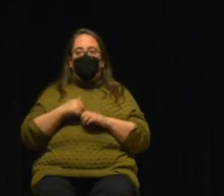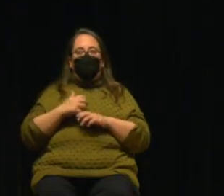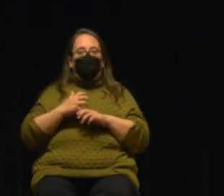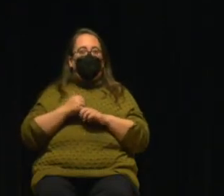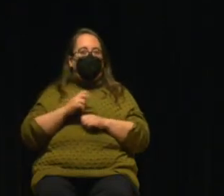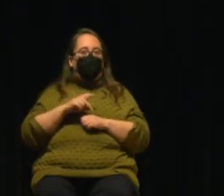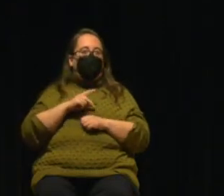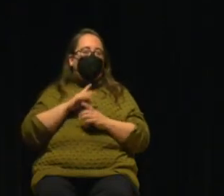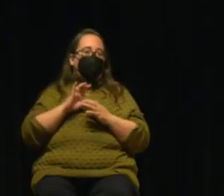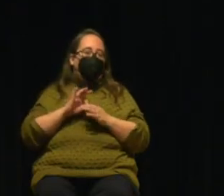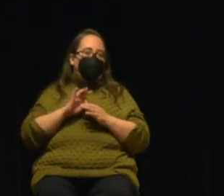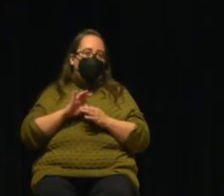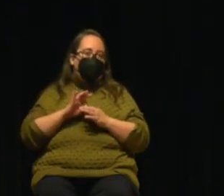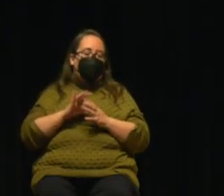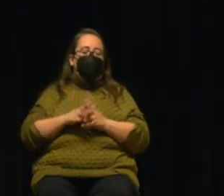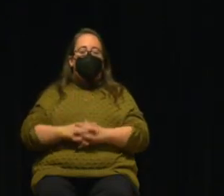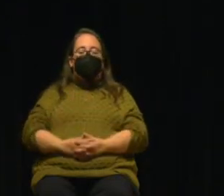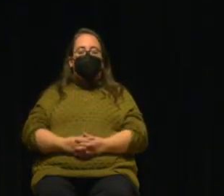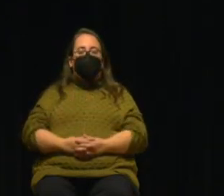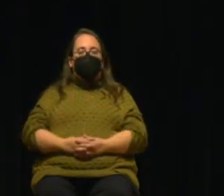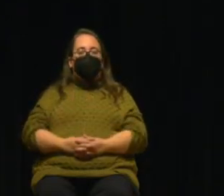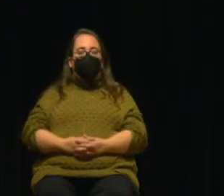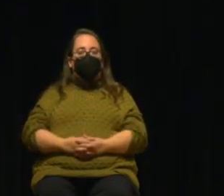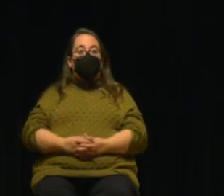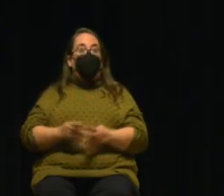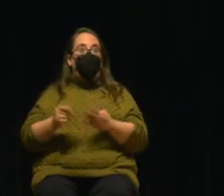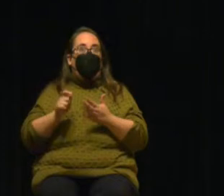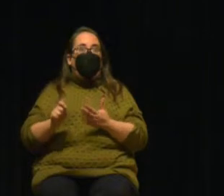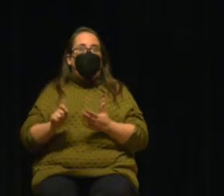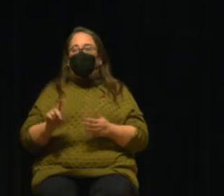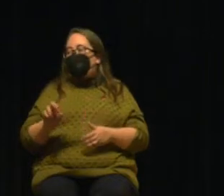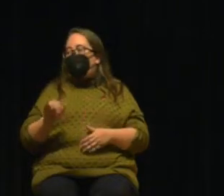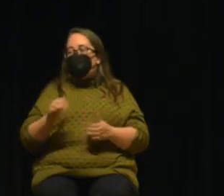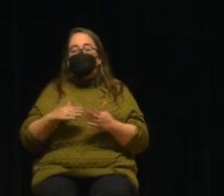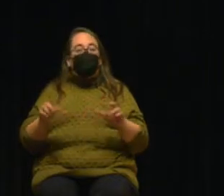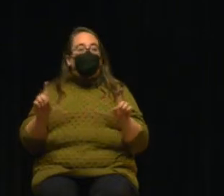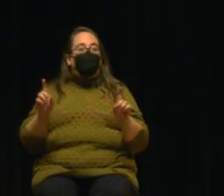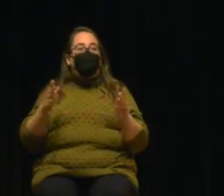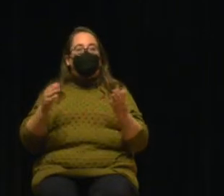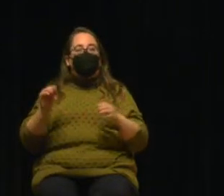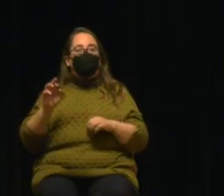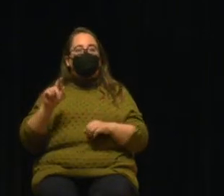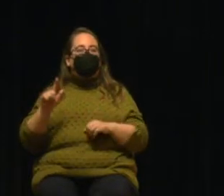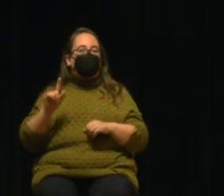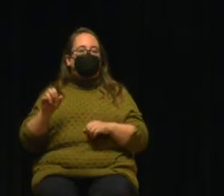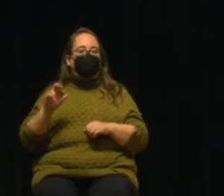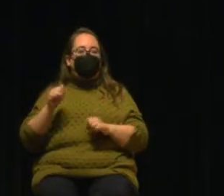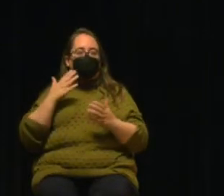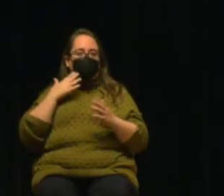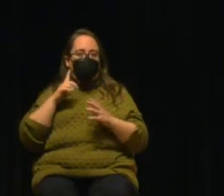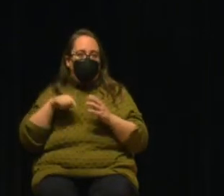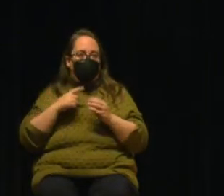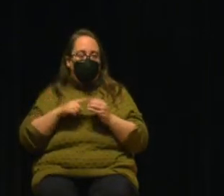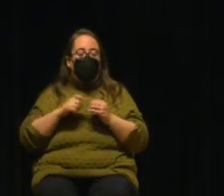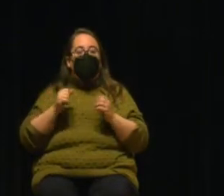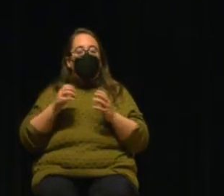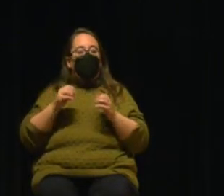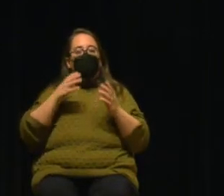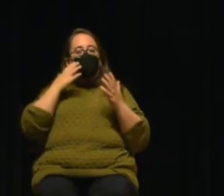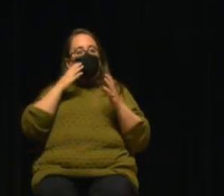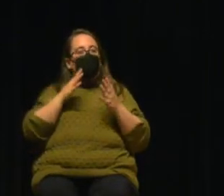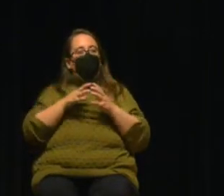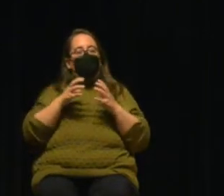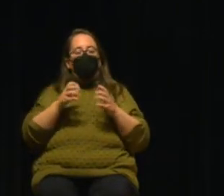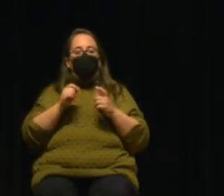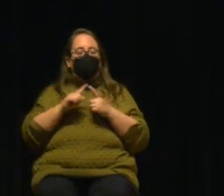personal relationships, unless you keep a diary. Wouldn't it be great? Somewhere out there maybe is a Still diary that we don't know about. So we don't know a ton.